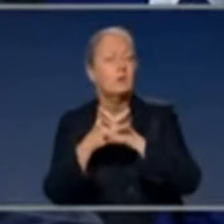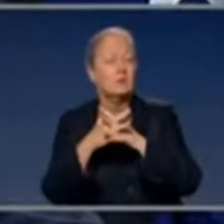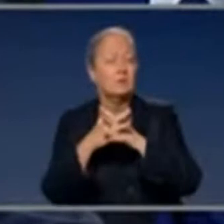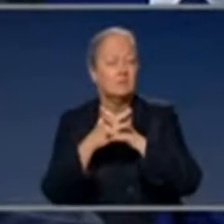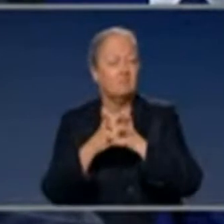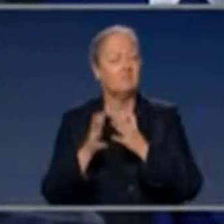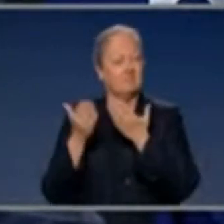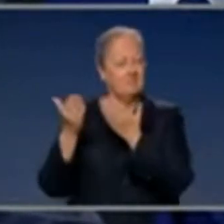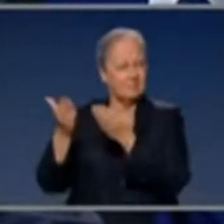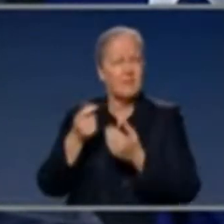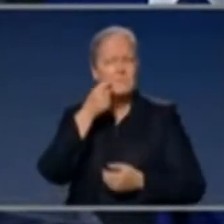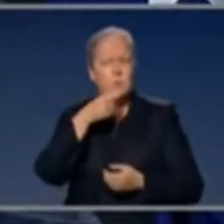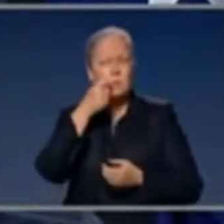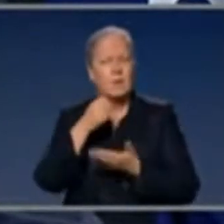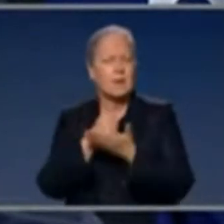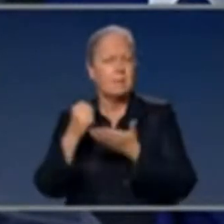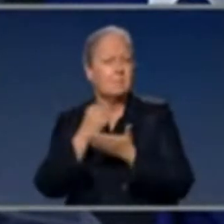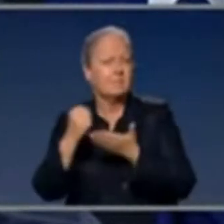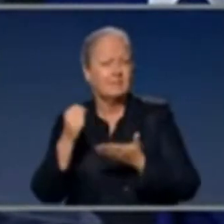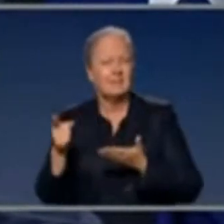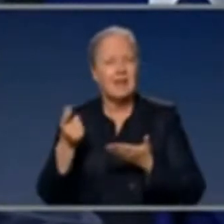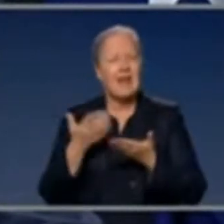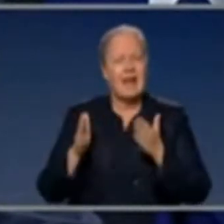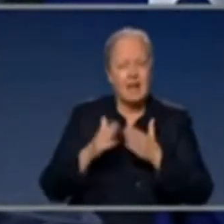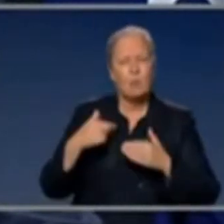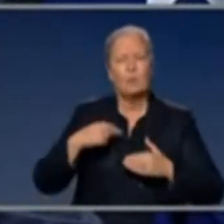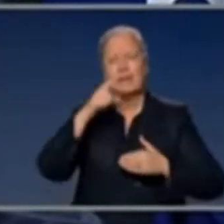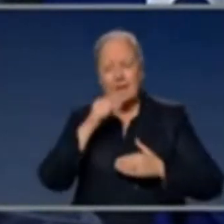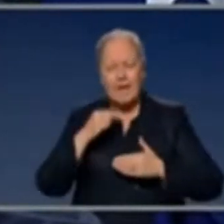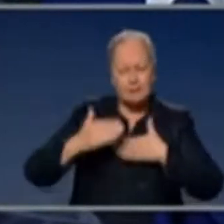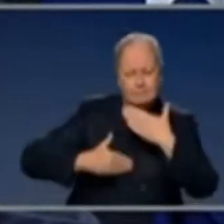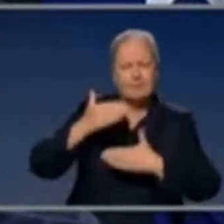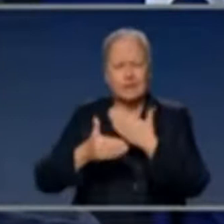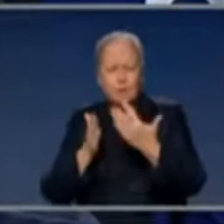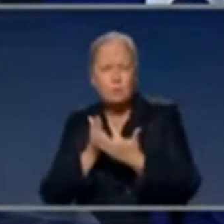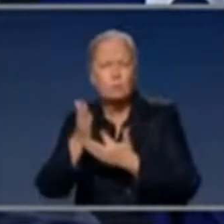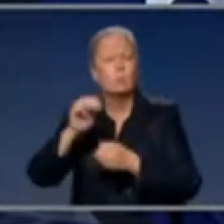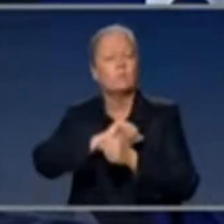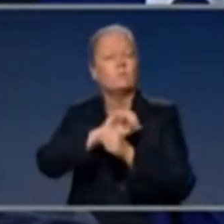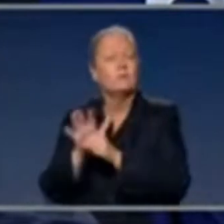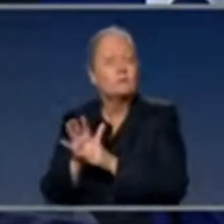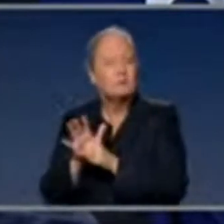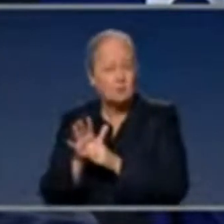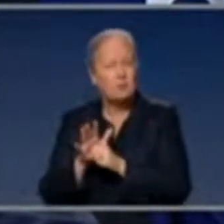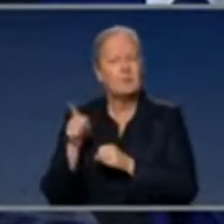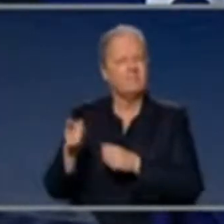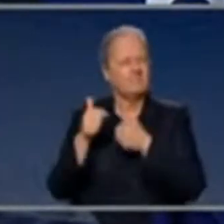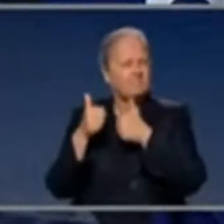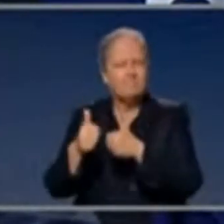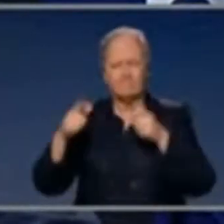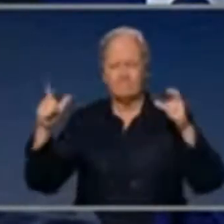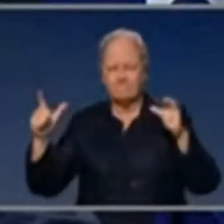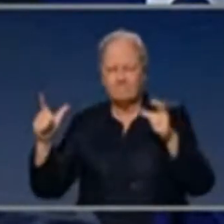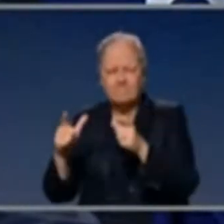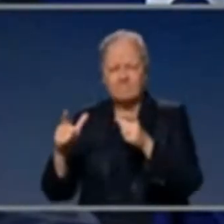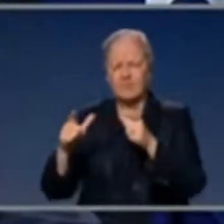demonstrating how we live alongside the virus, and that through strong testing, tracing and outbreak containment